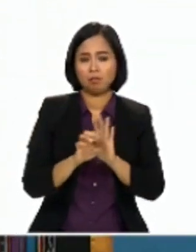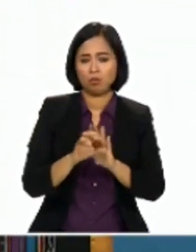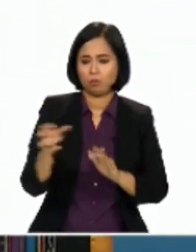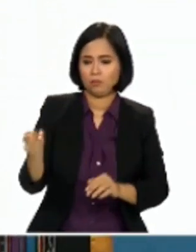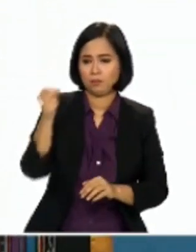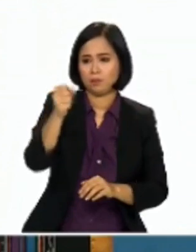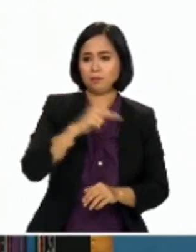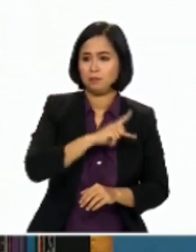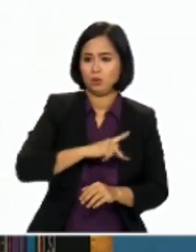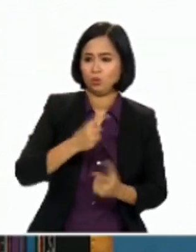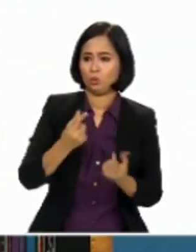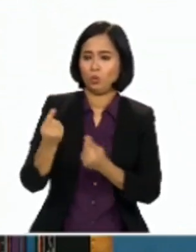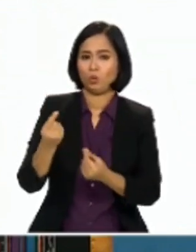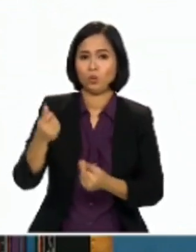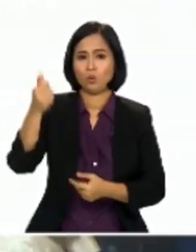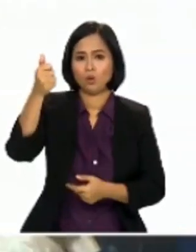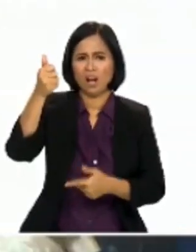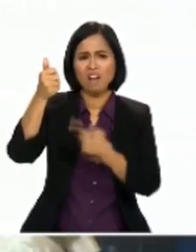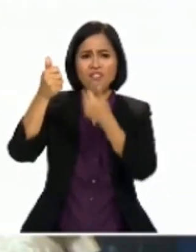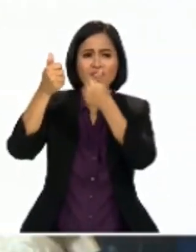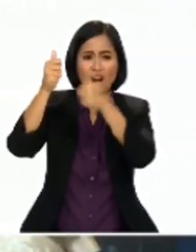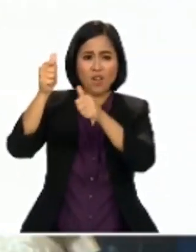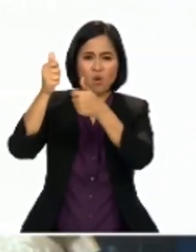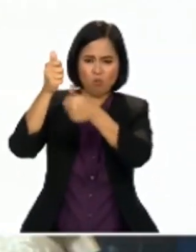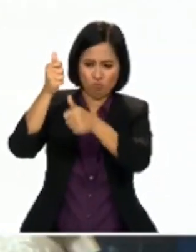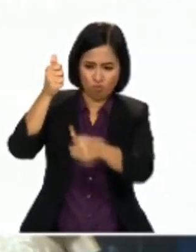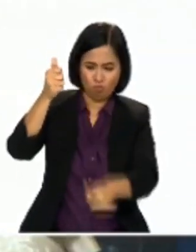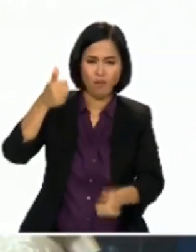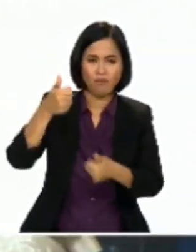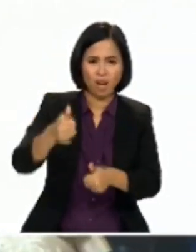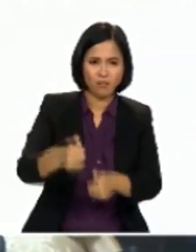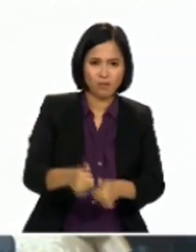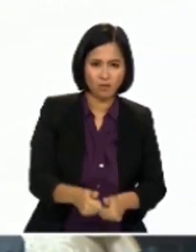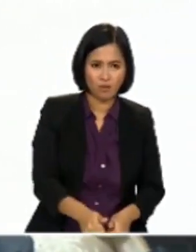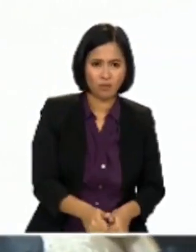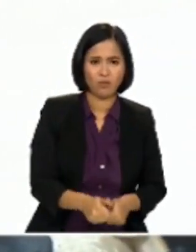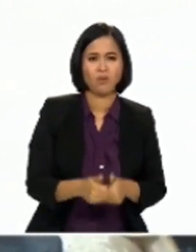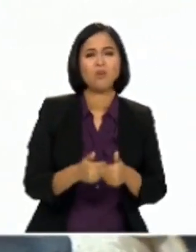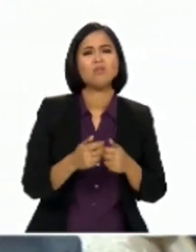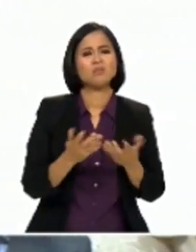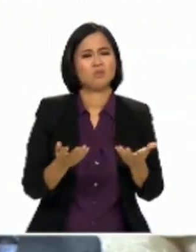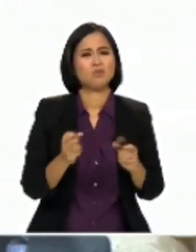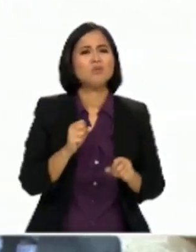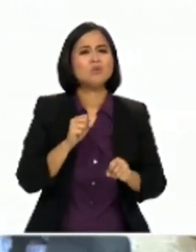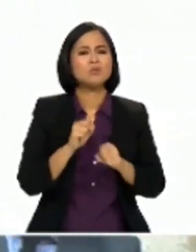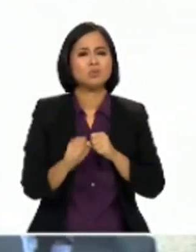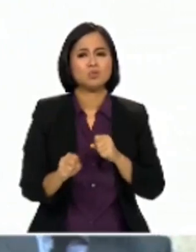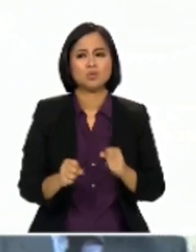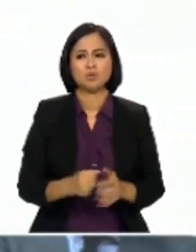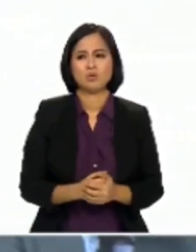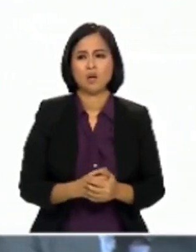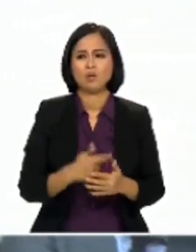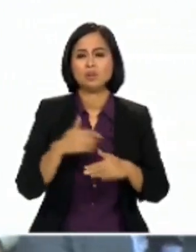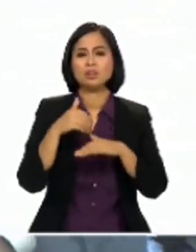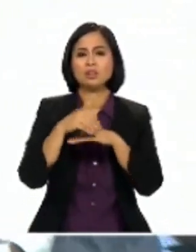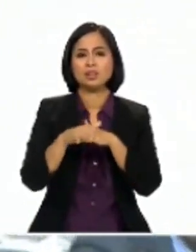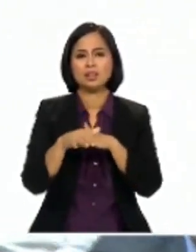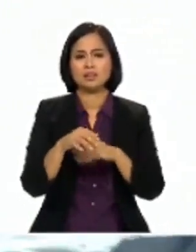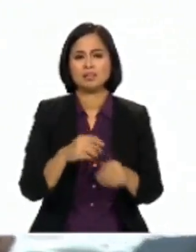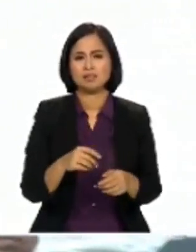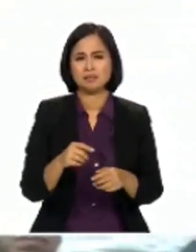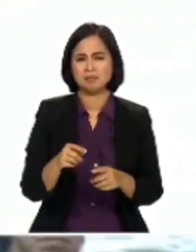matinok, they will follow. So Boracay, I sent si Mato. Sabi